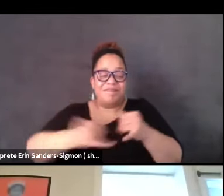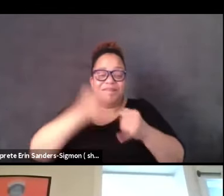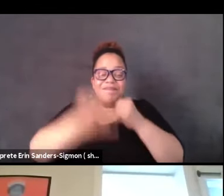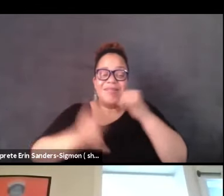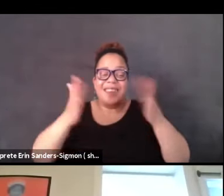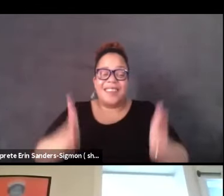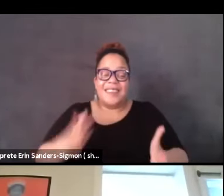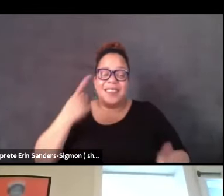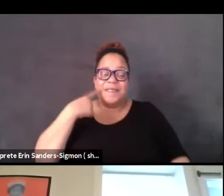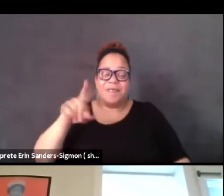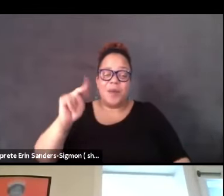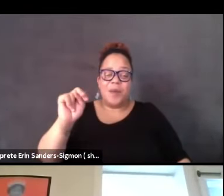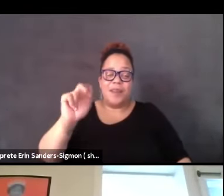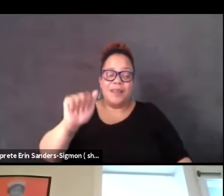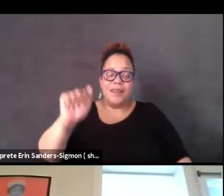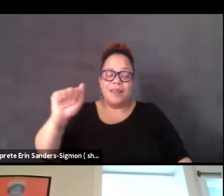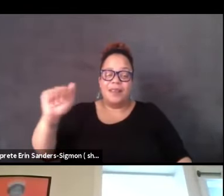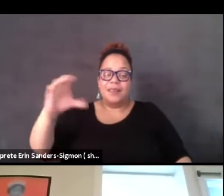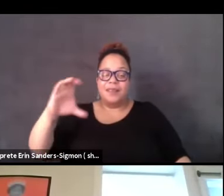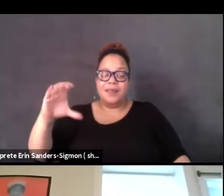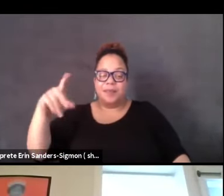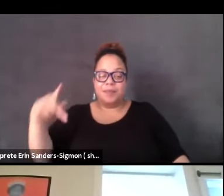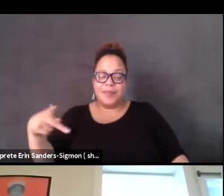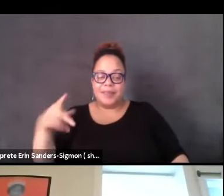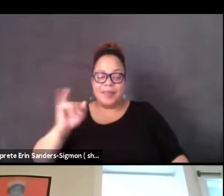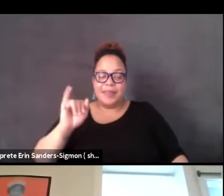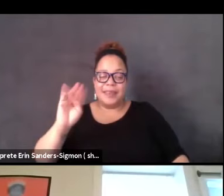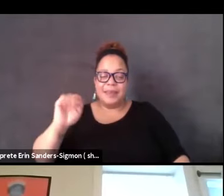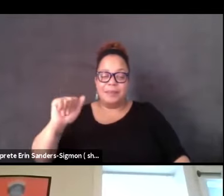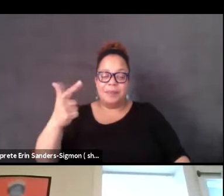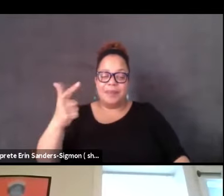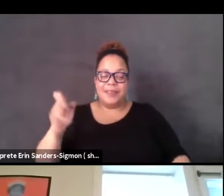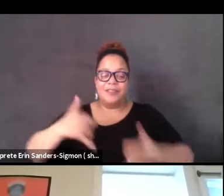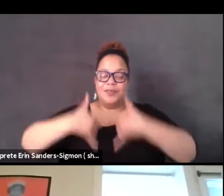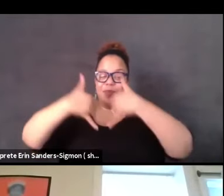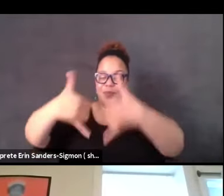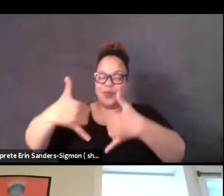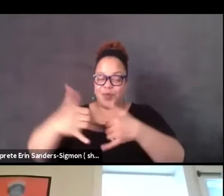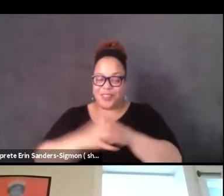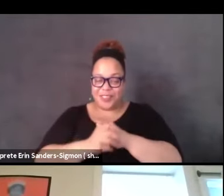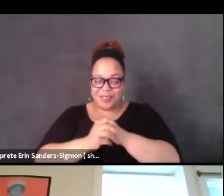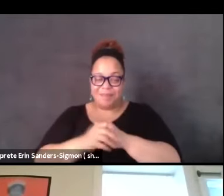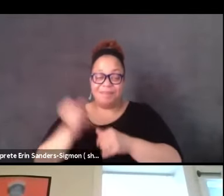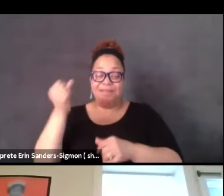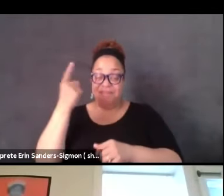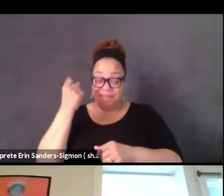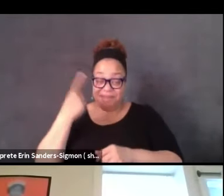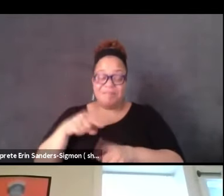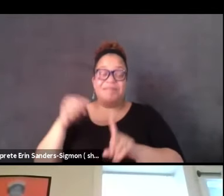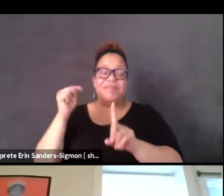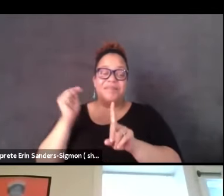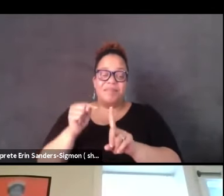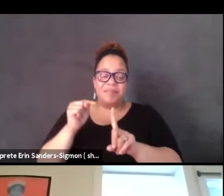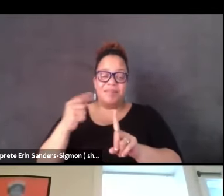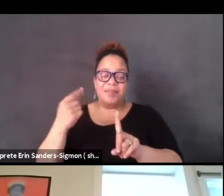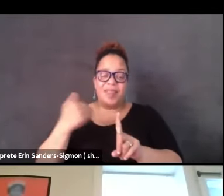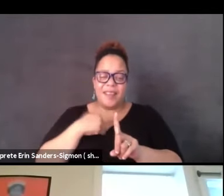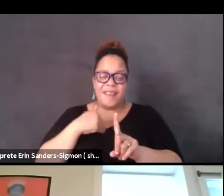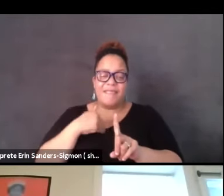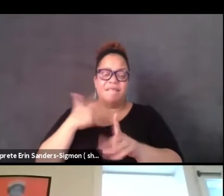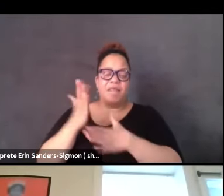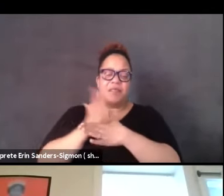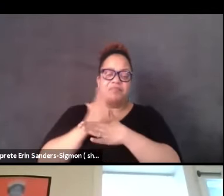Award. Do y'all understand? The middle grade novel Pilar Ramirez and The Prison of Zafa. He can be found